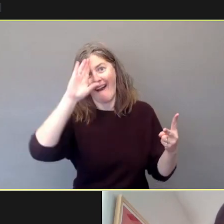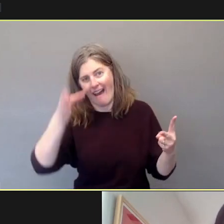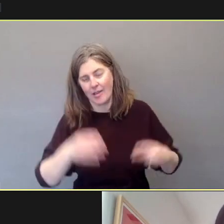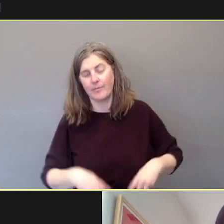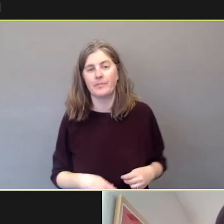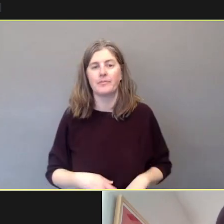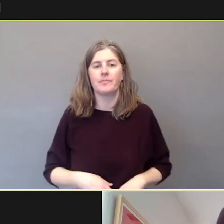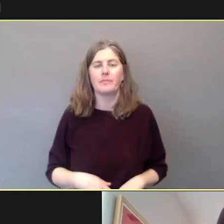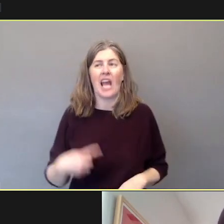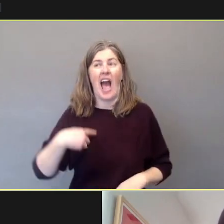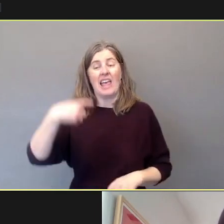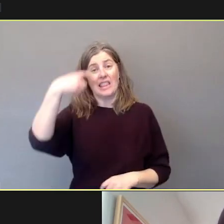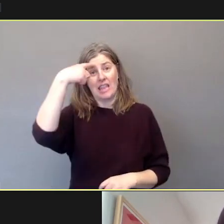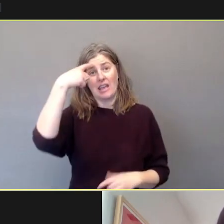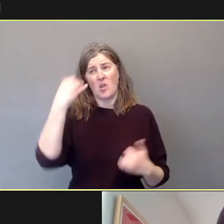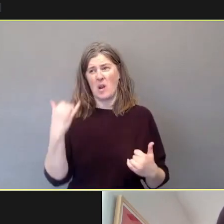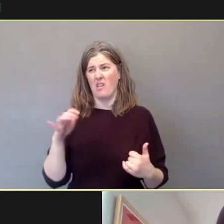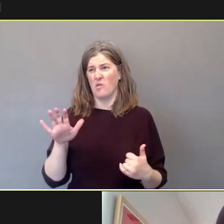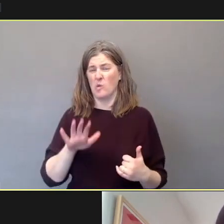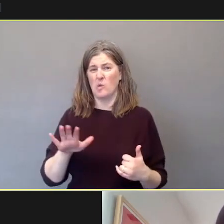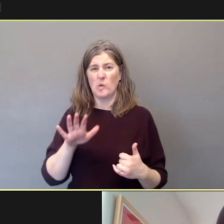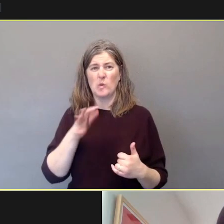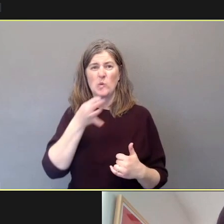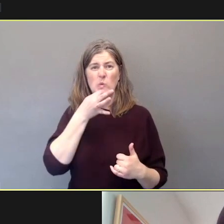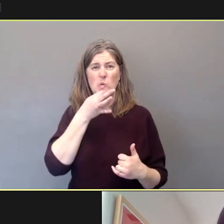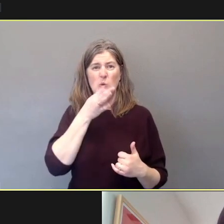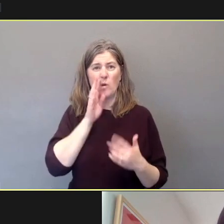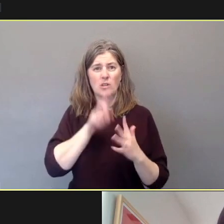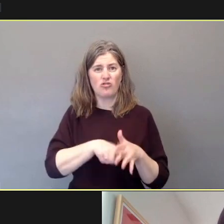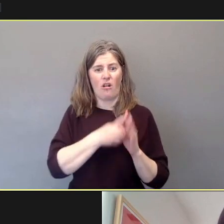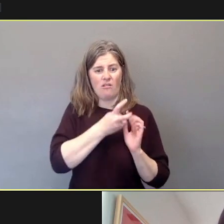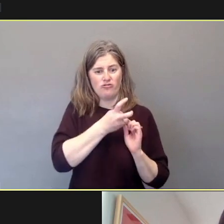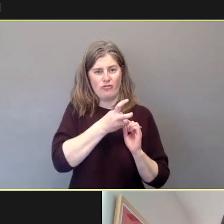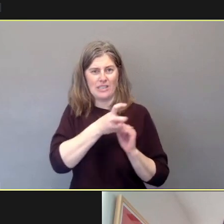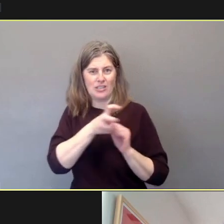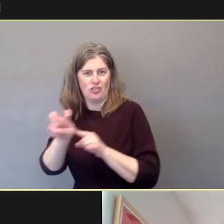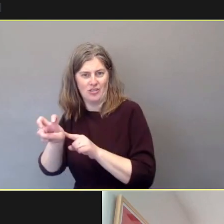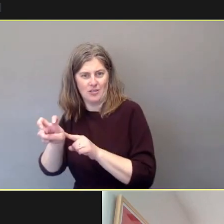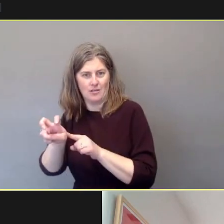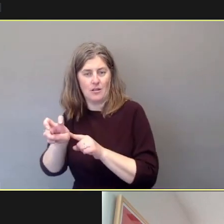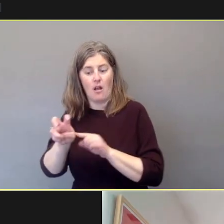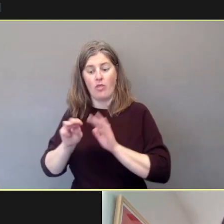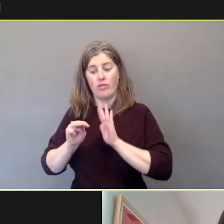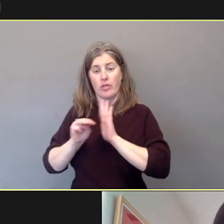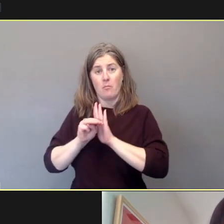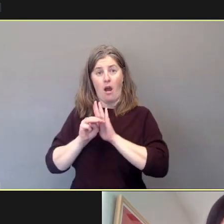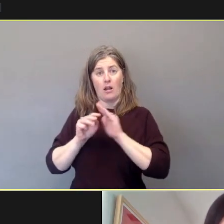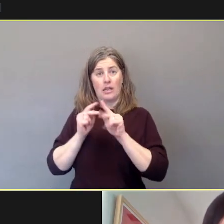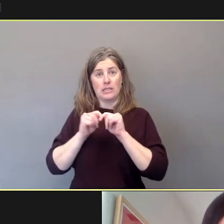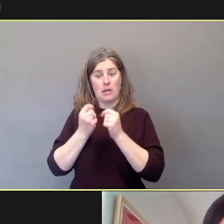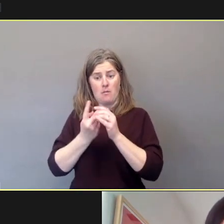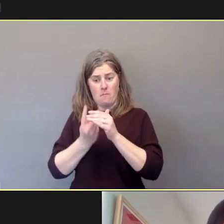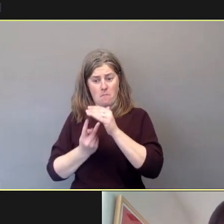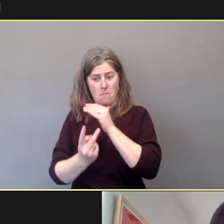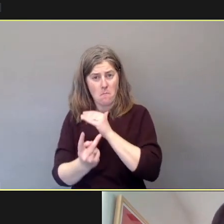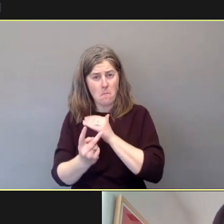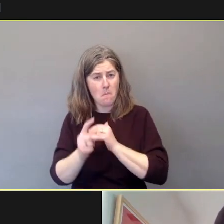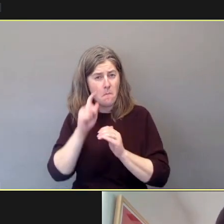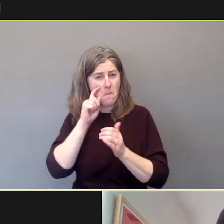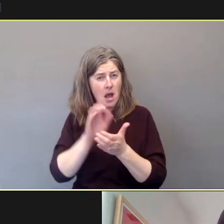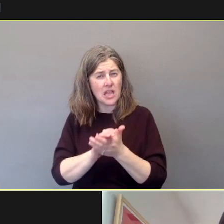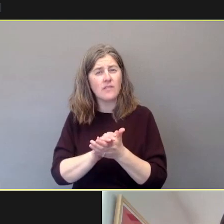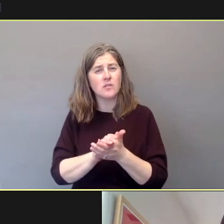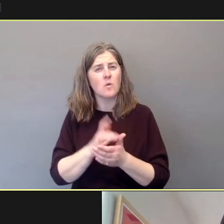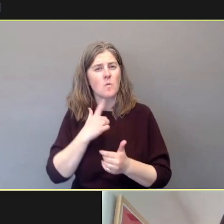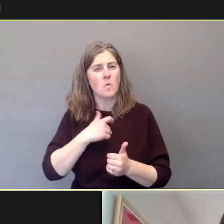are about to enter a transition. I think our modeling team believes we will see a fall